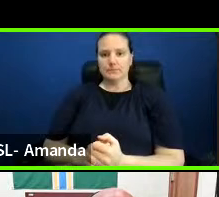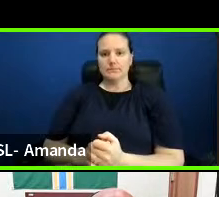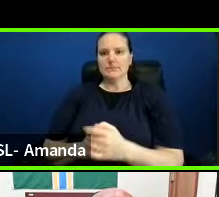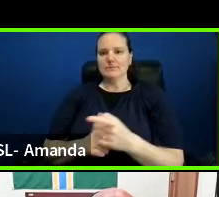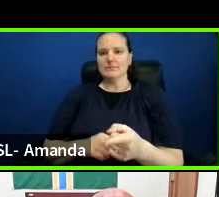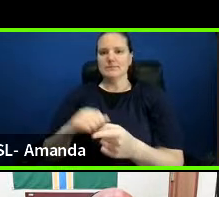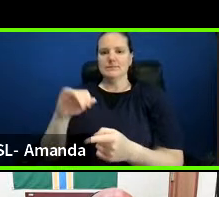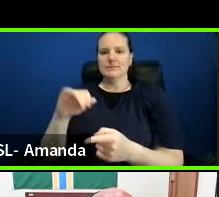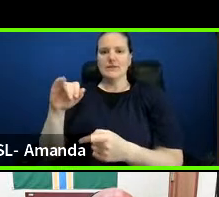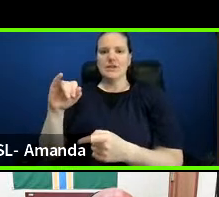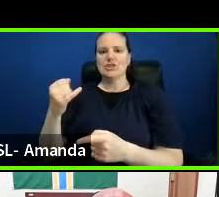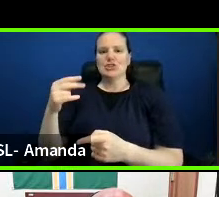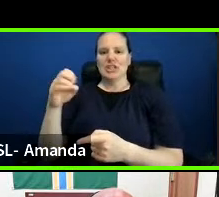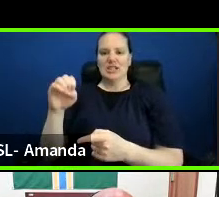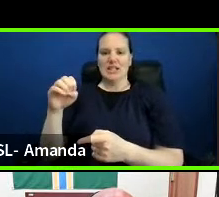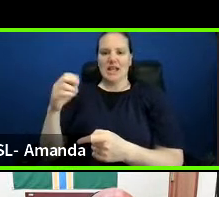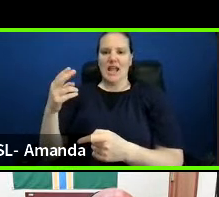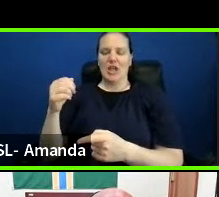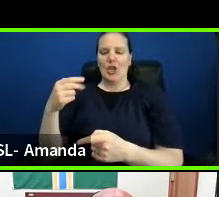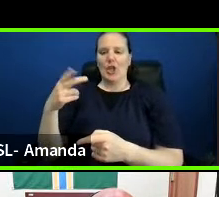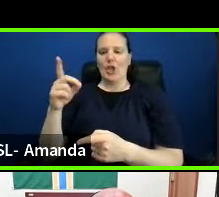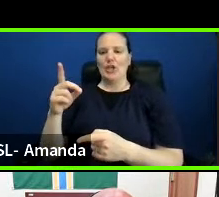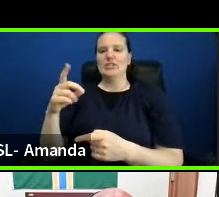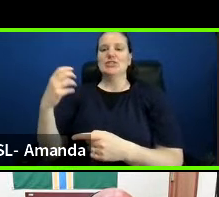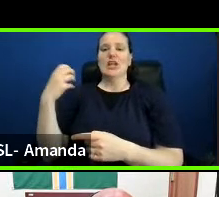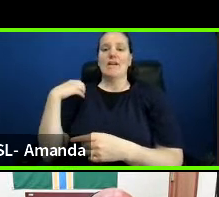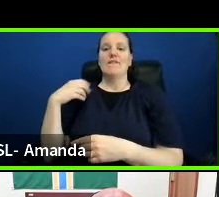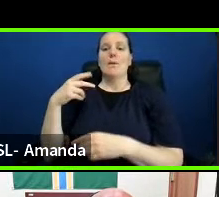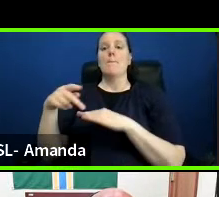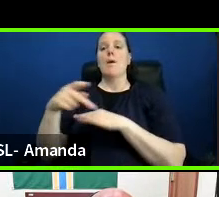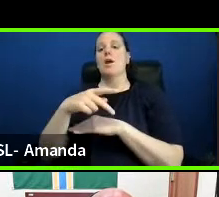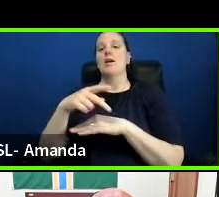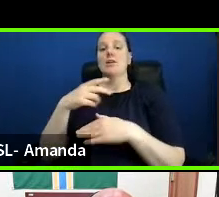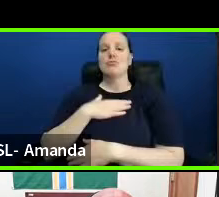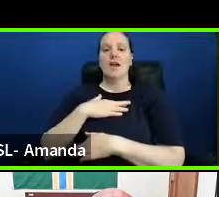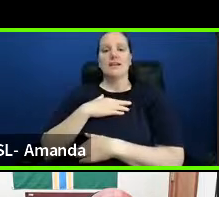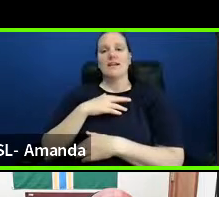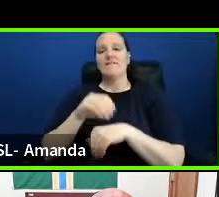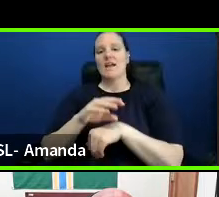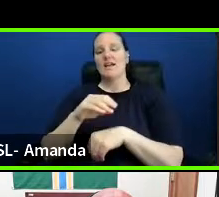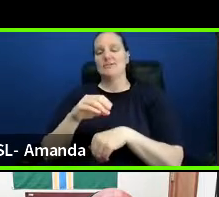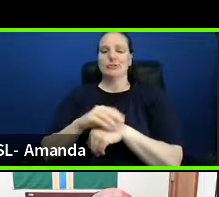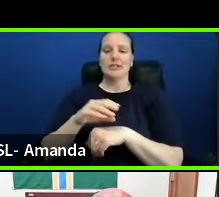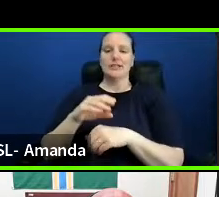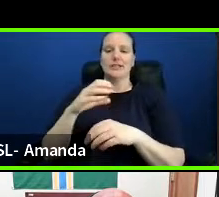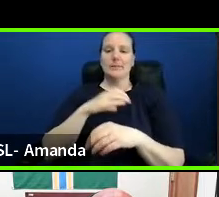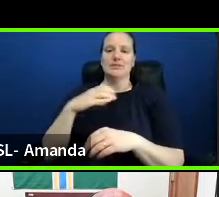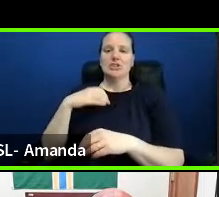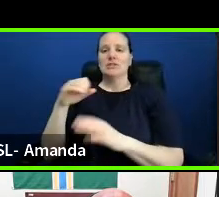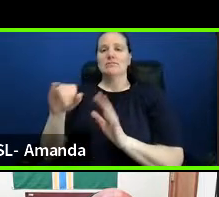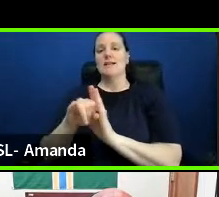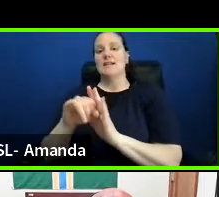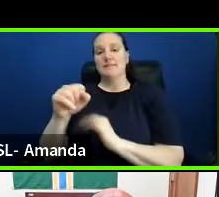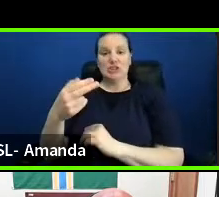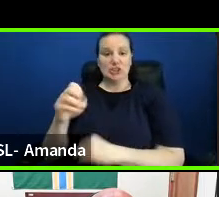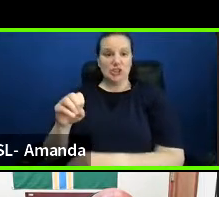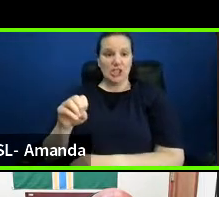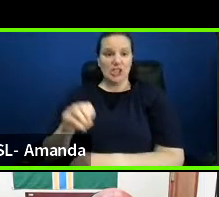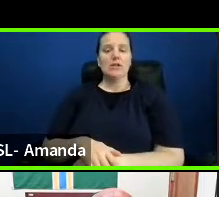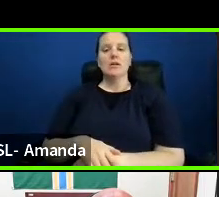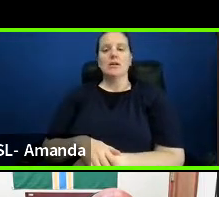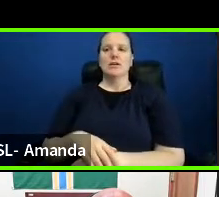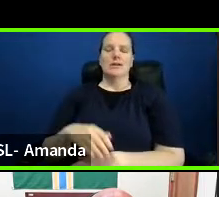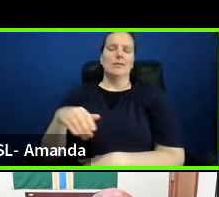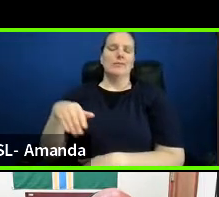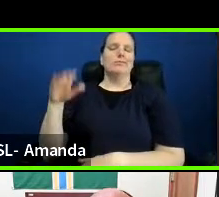My name's Janie Haygood. I'm the chair of the Parks and Rec Advisory Commission, she, her pronouns. So a little bit of a backstory. I grew up in a small